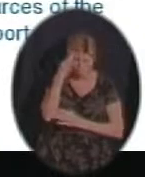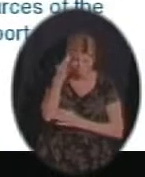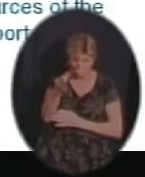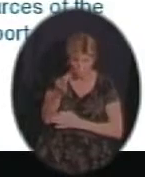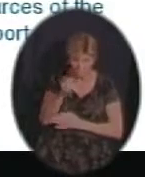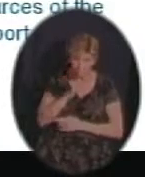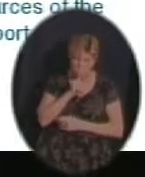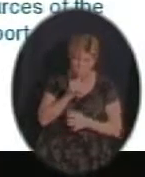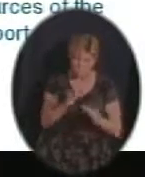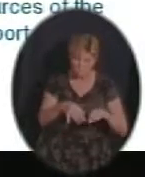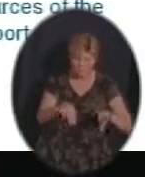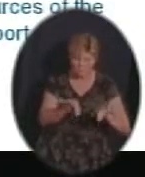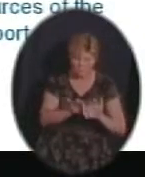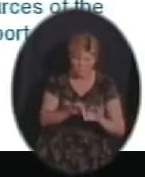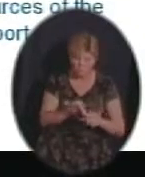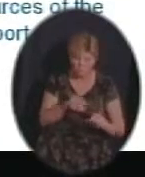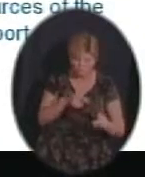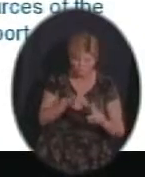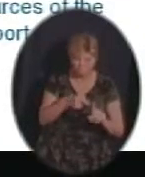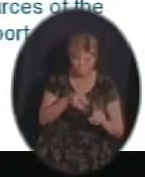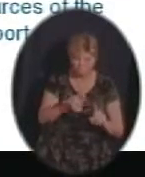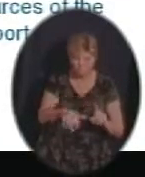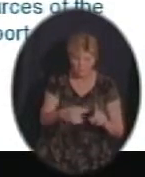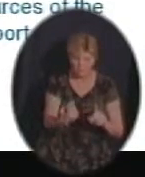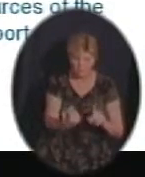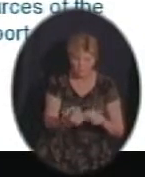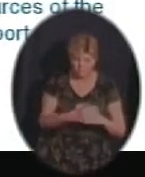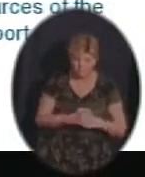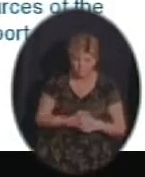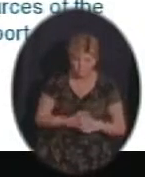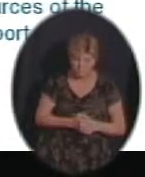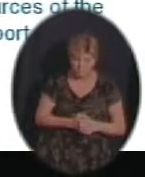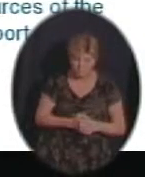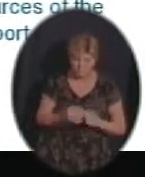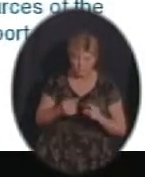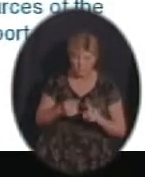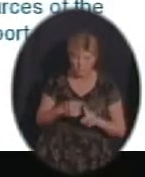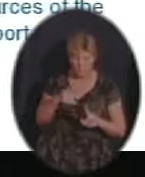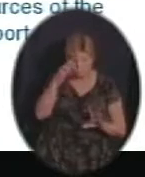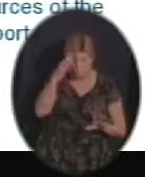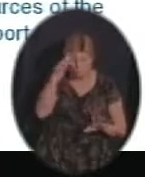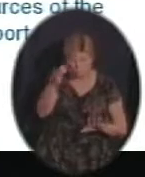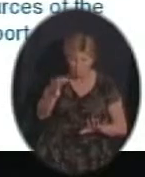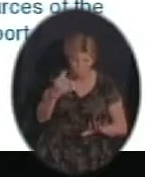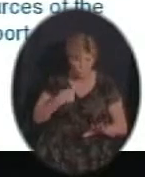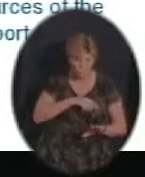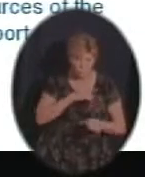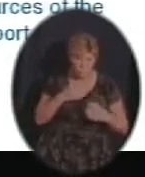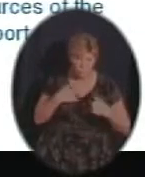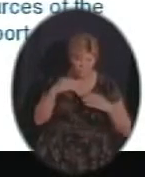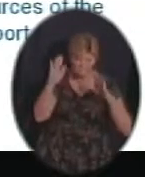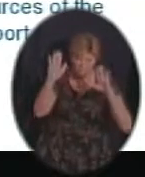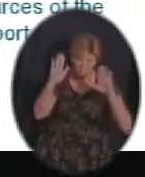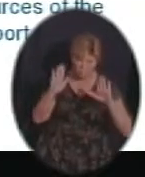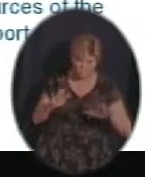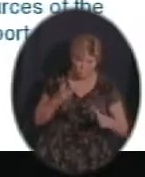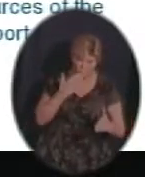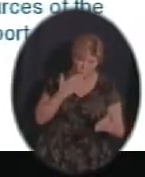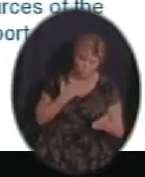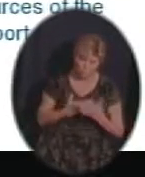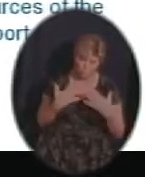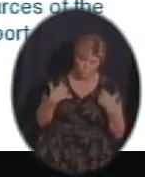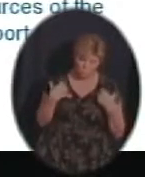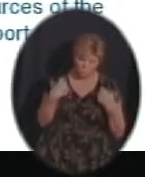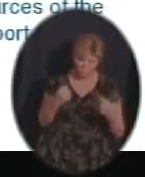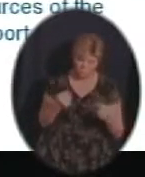up to a head. And who's going to lead us to the future? We have a phenomenal wellness program here. It's second to none that I've